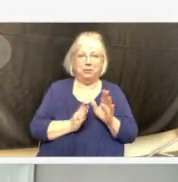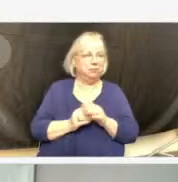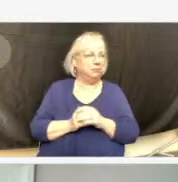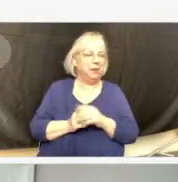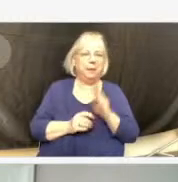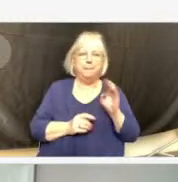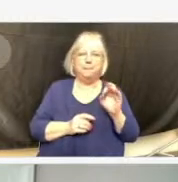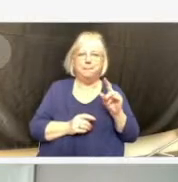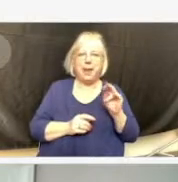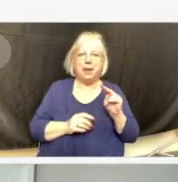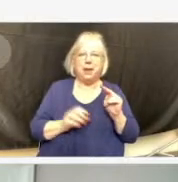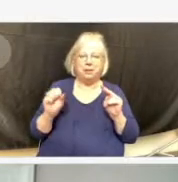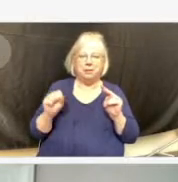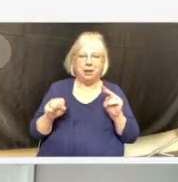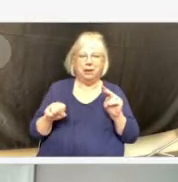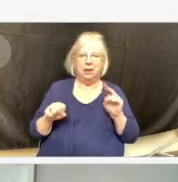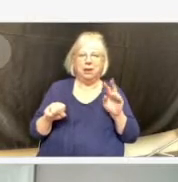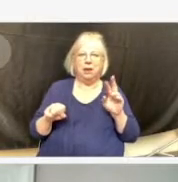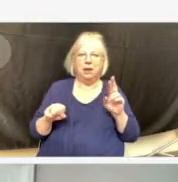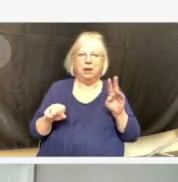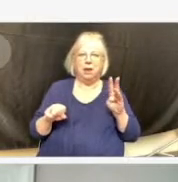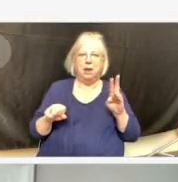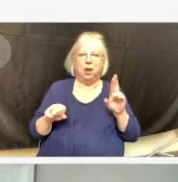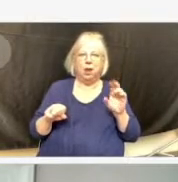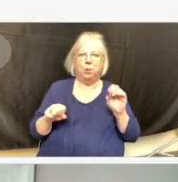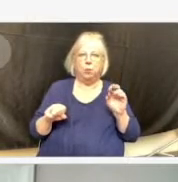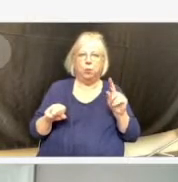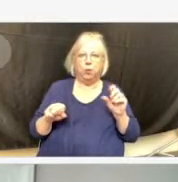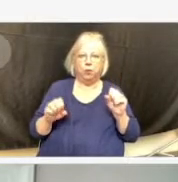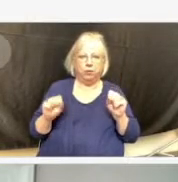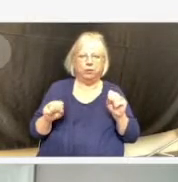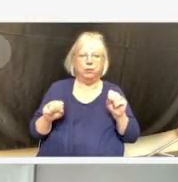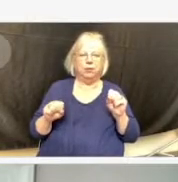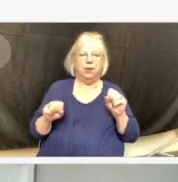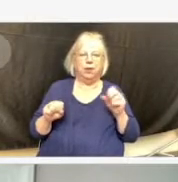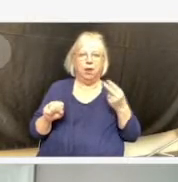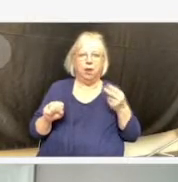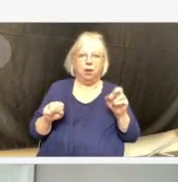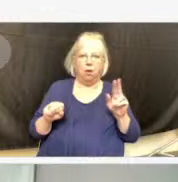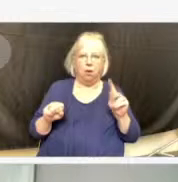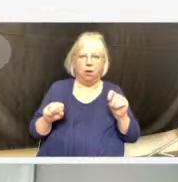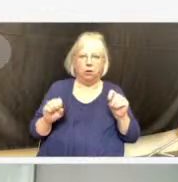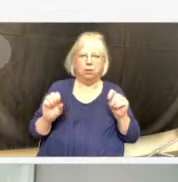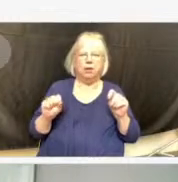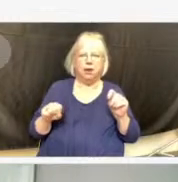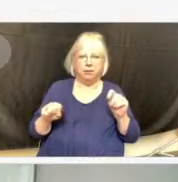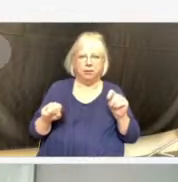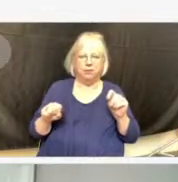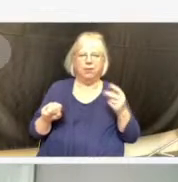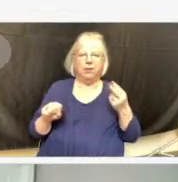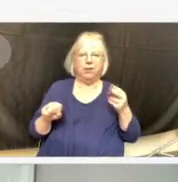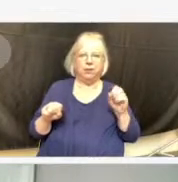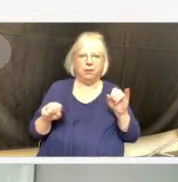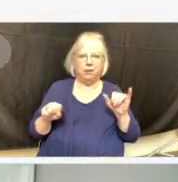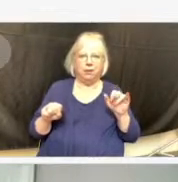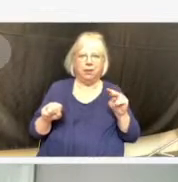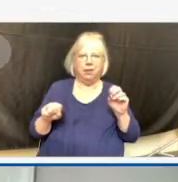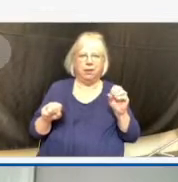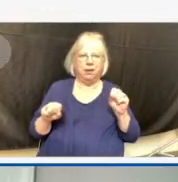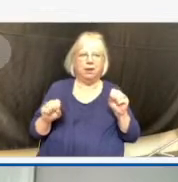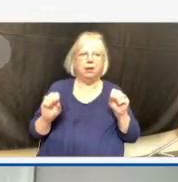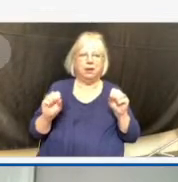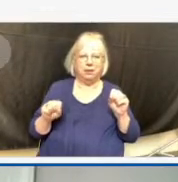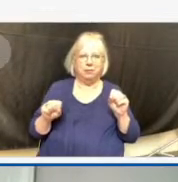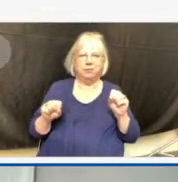Bedden, Yes. Brooks, Yes. Hart, Yes. Haynes,